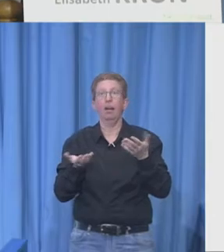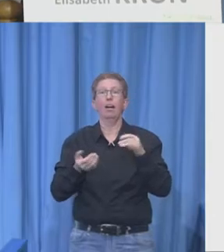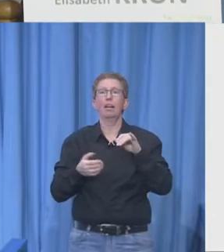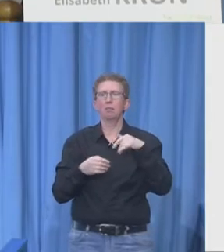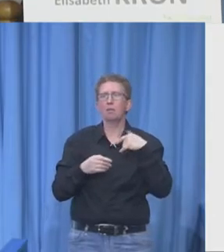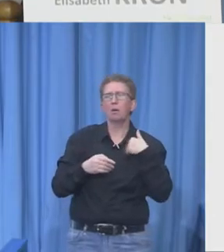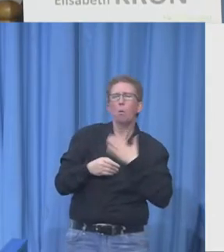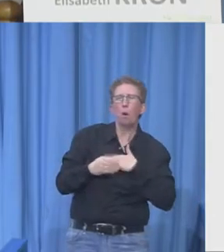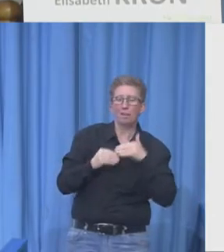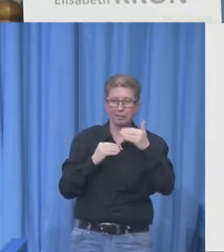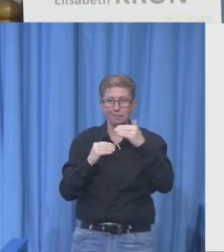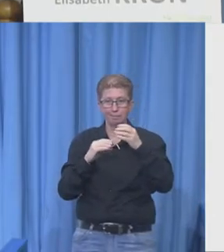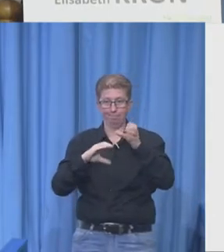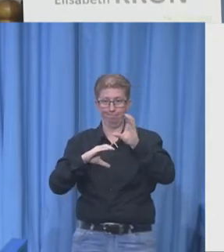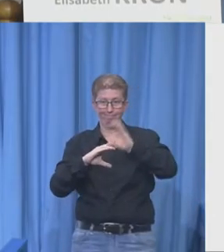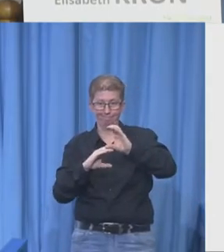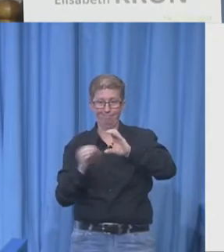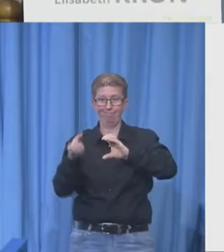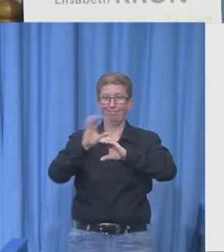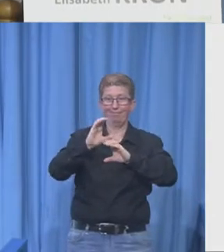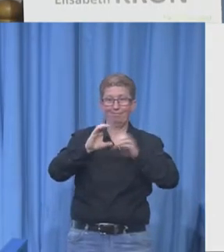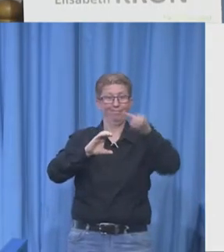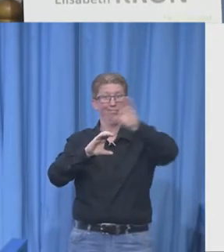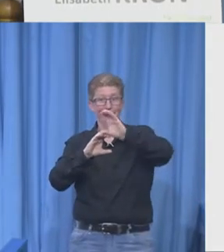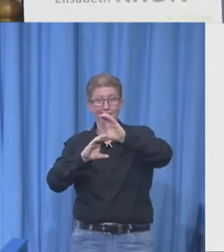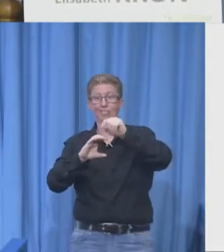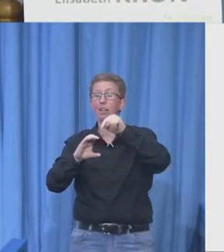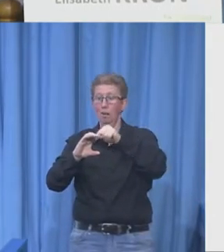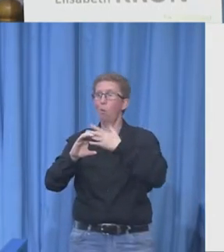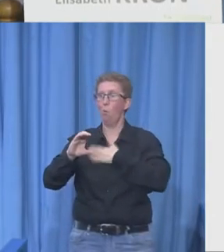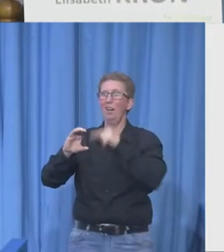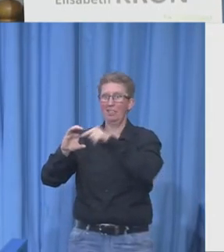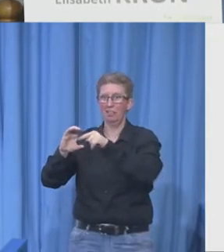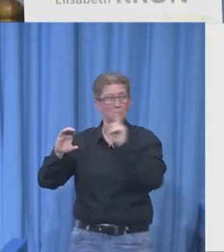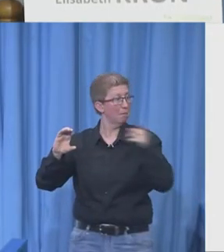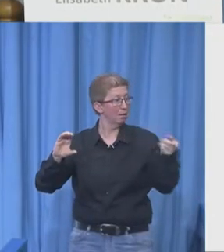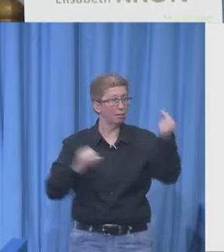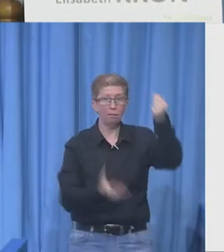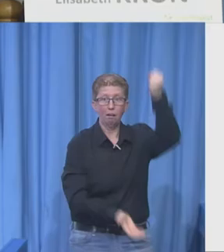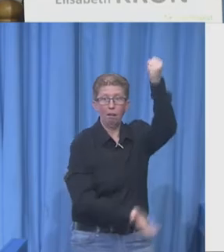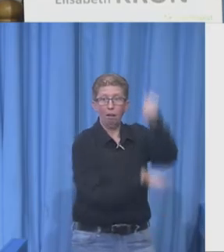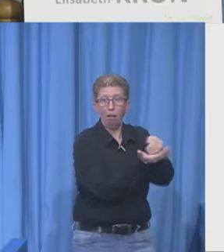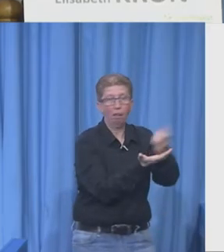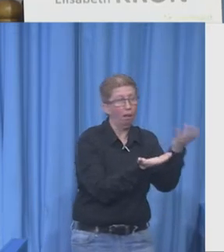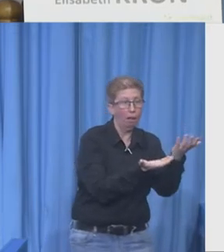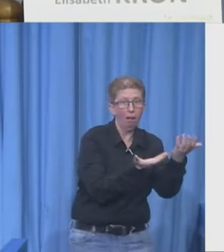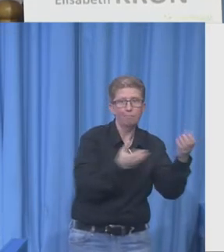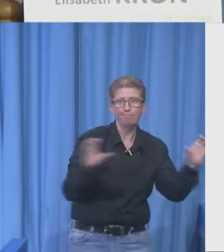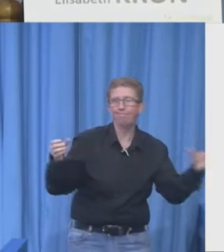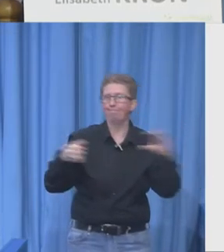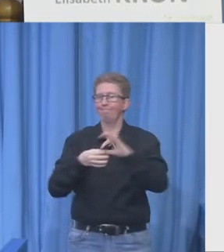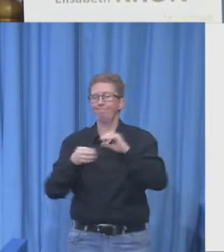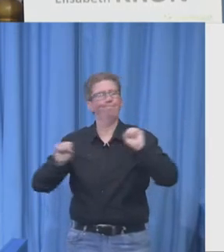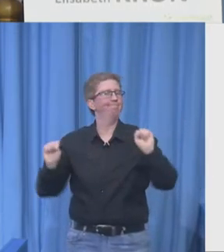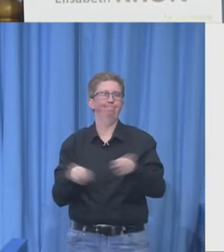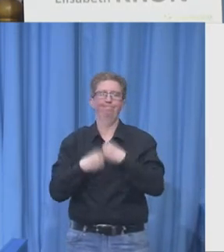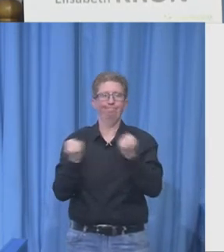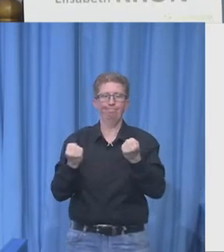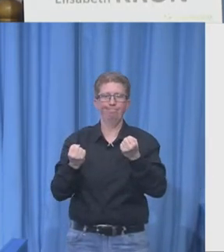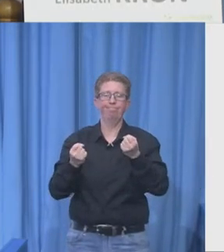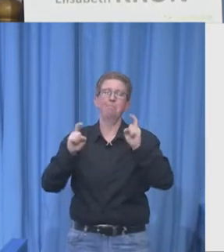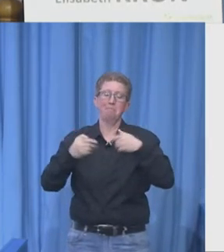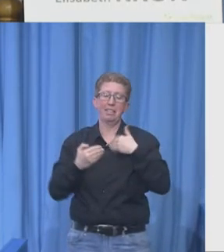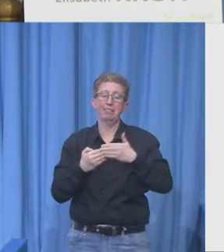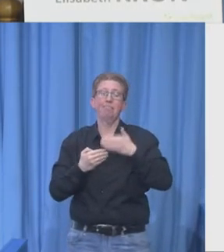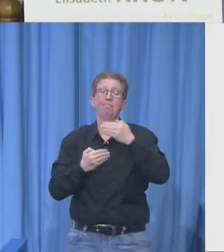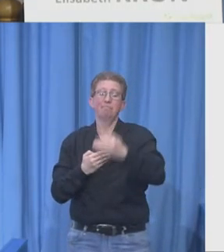IT trainings, and we still do that now like this. It works, but of course we can only